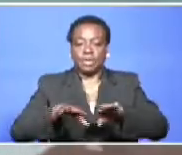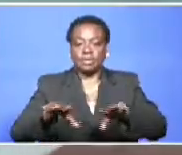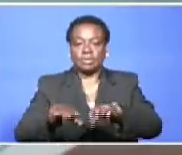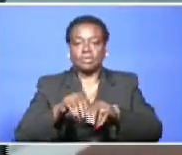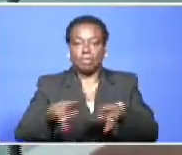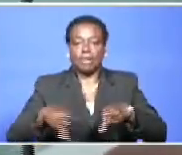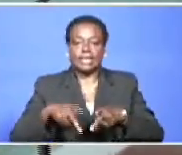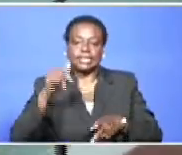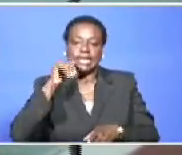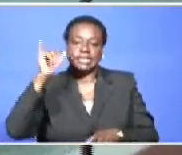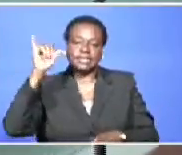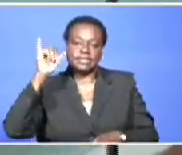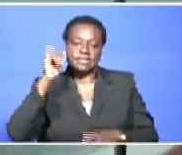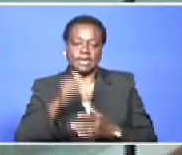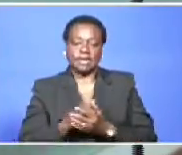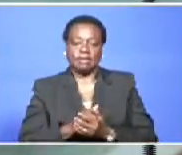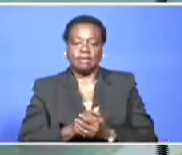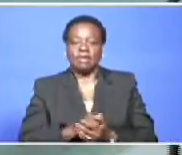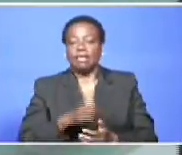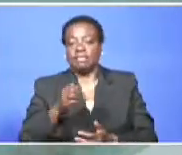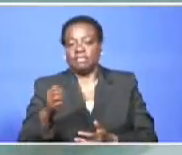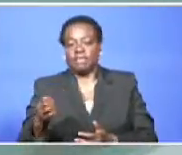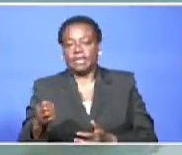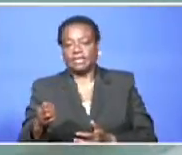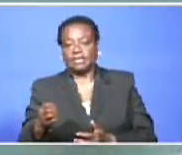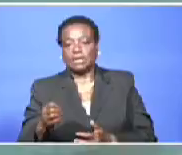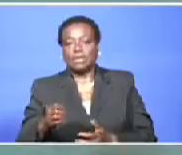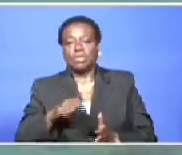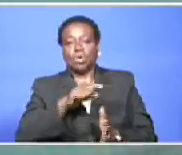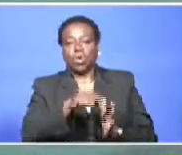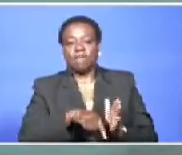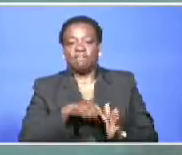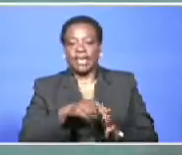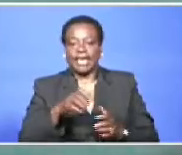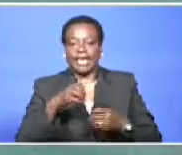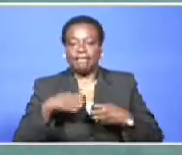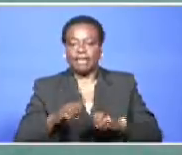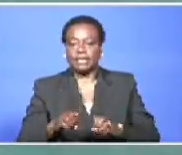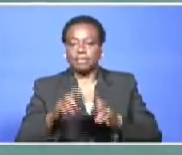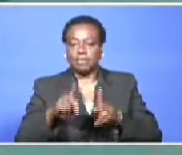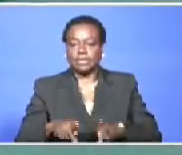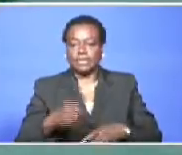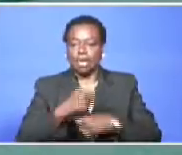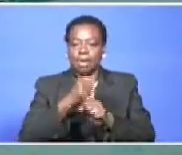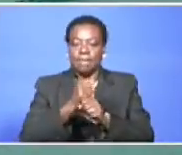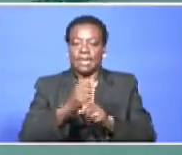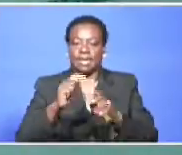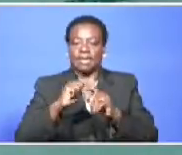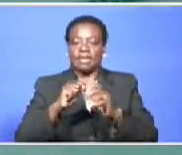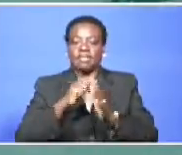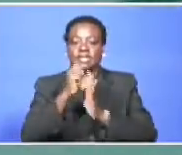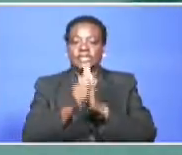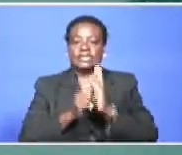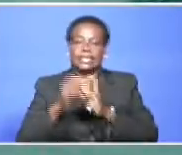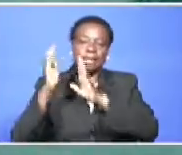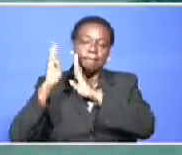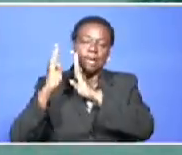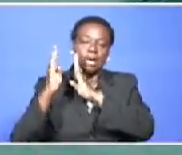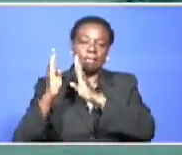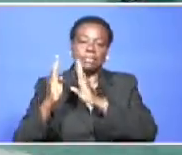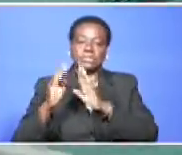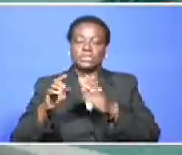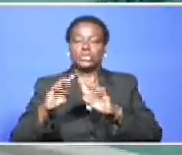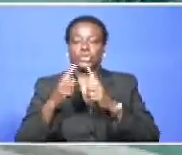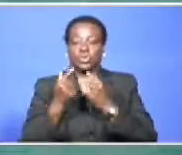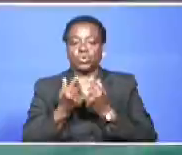Aquatic Center, the event serving as the final qualifying event for persons trying to make Team Bahamas' squad for the Carifta Swimming Championships next